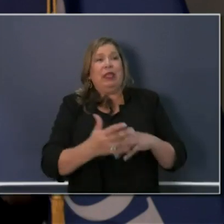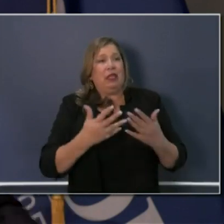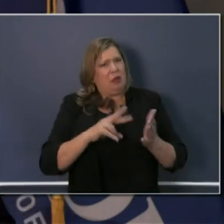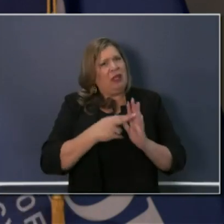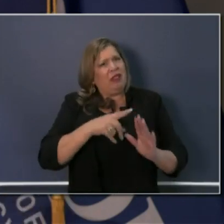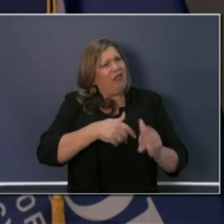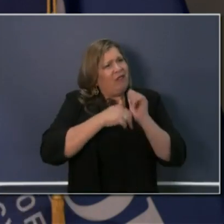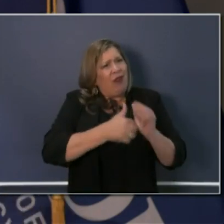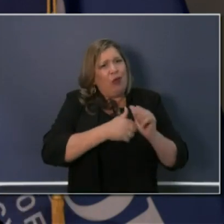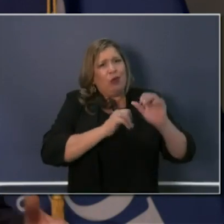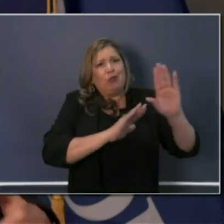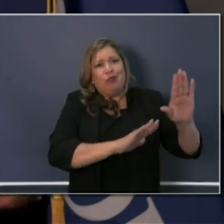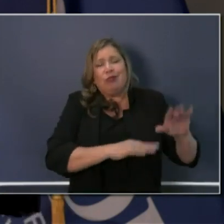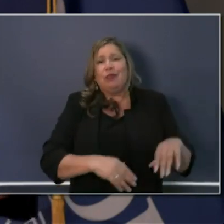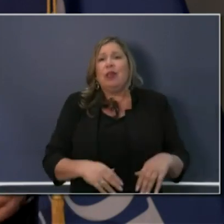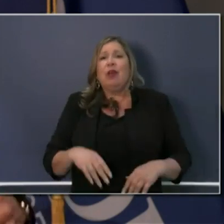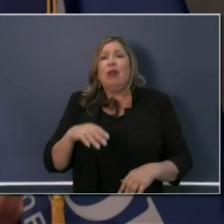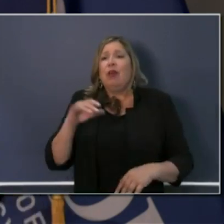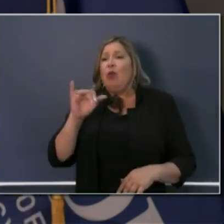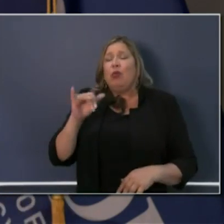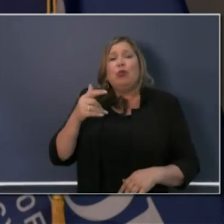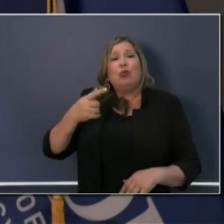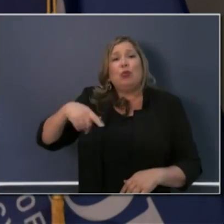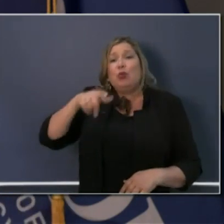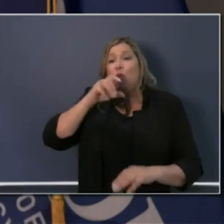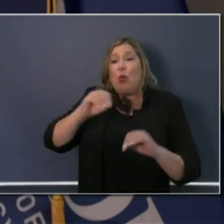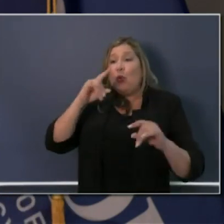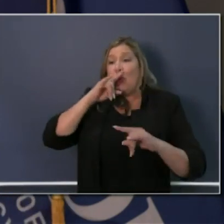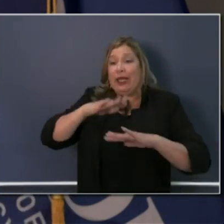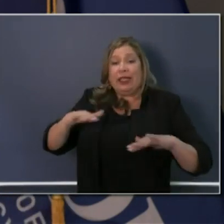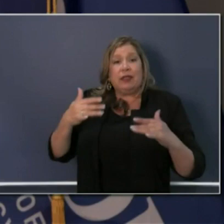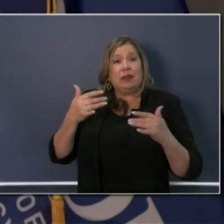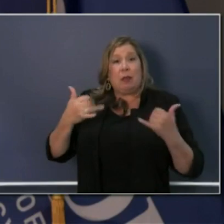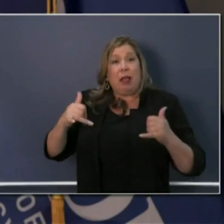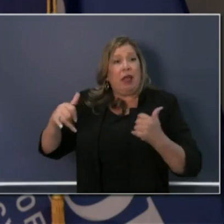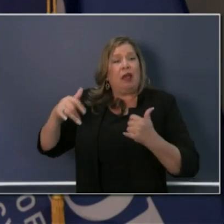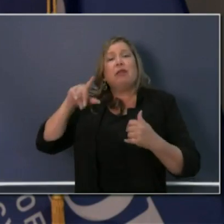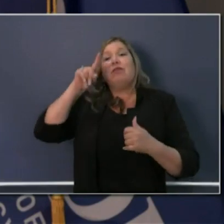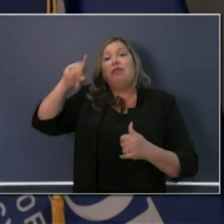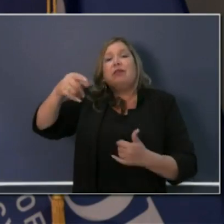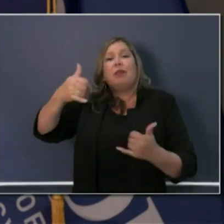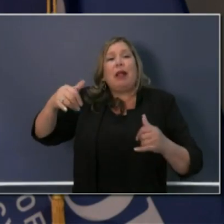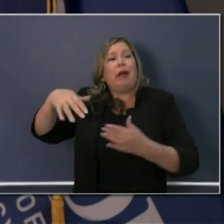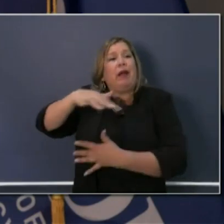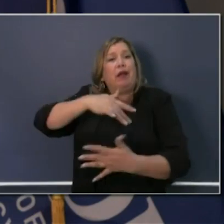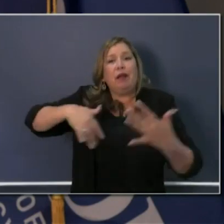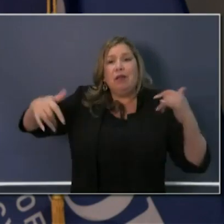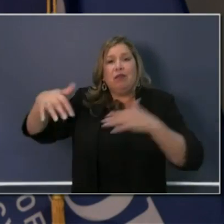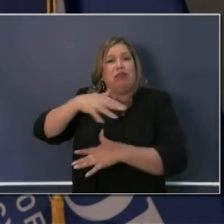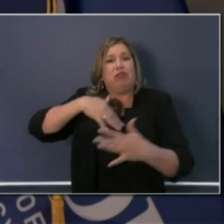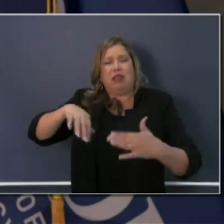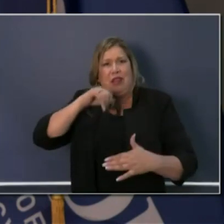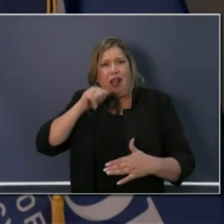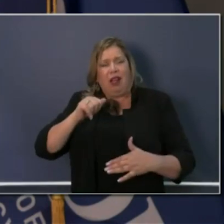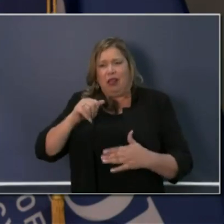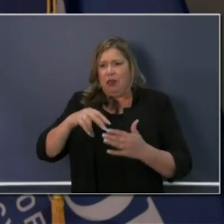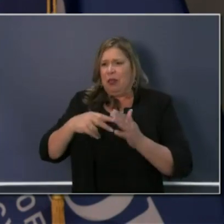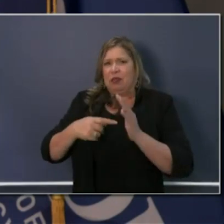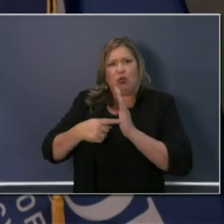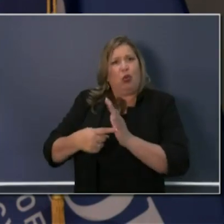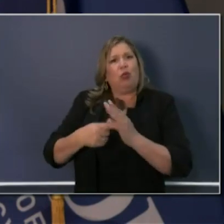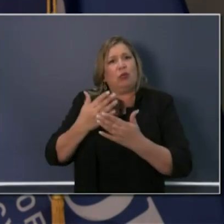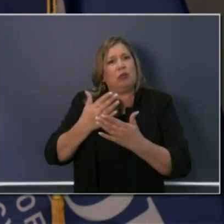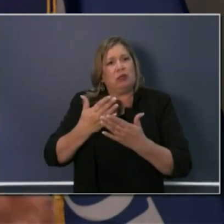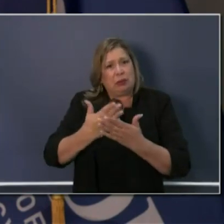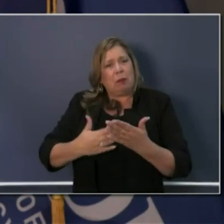kids in playgrounds. So you're also seeing those quote unquote messages that people are also receiving. So this is part of the process and protocol. It's going to